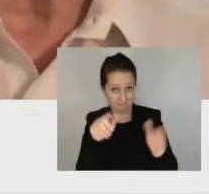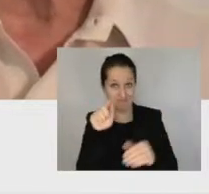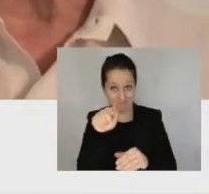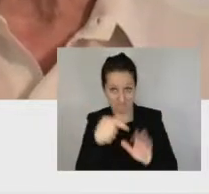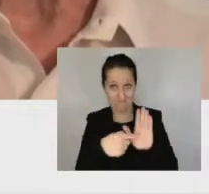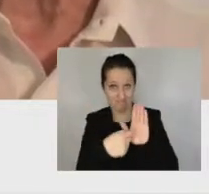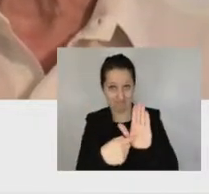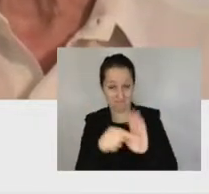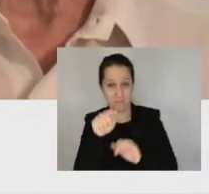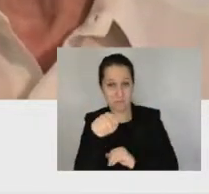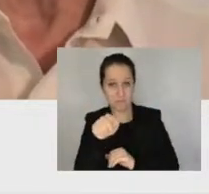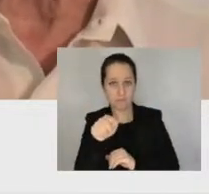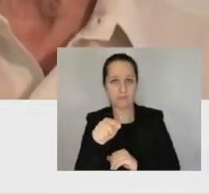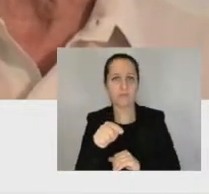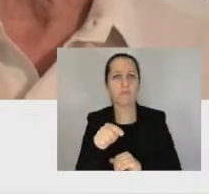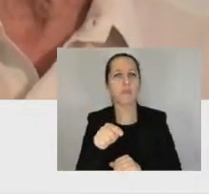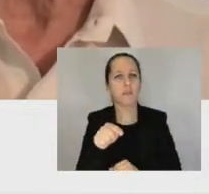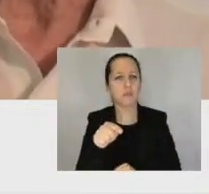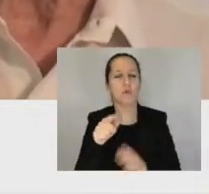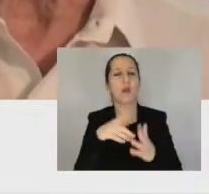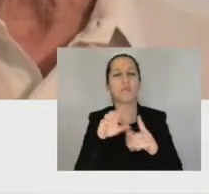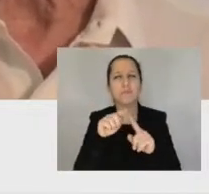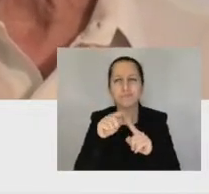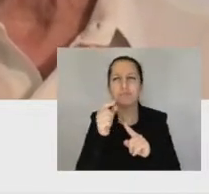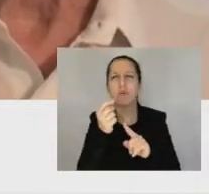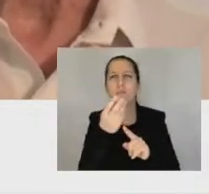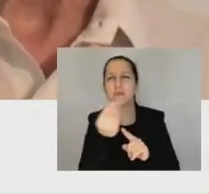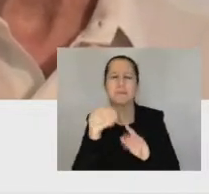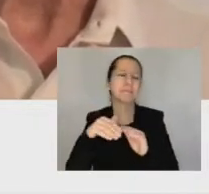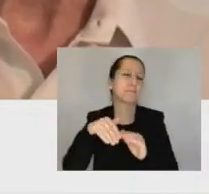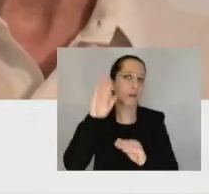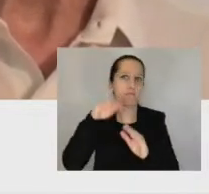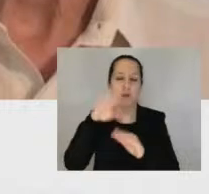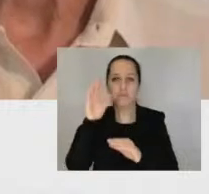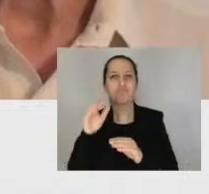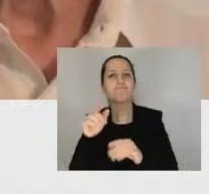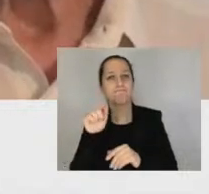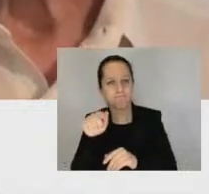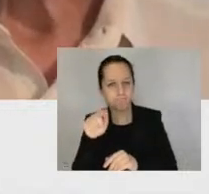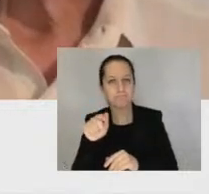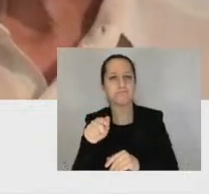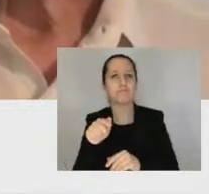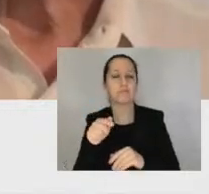there's almost certainly undercounting here.